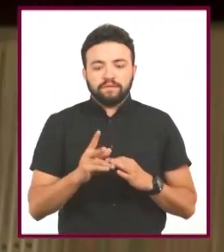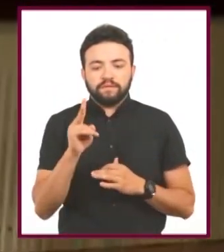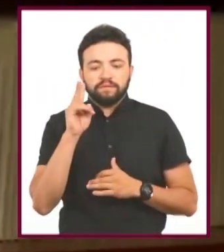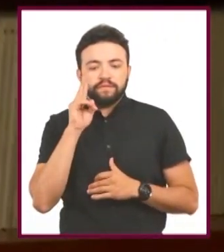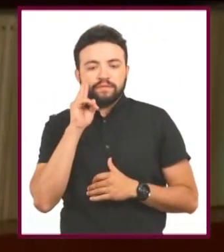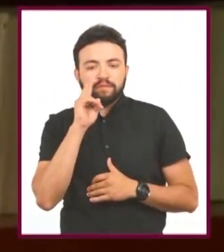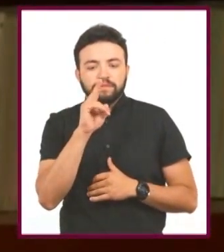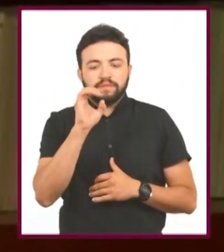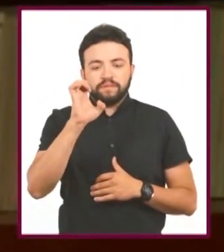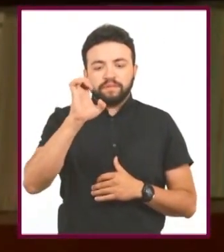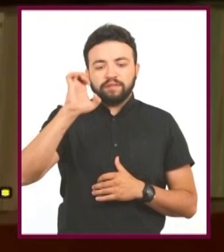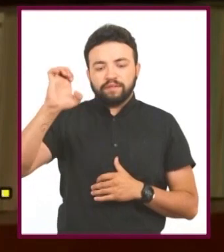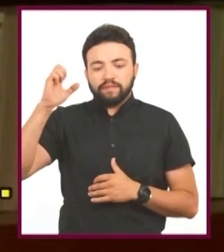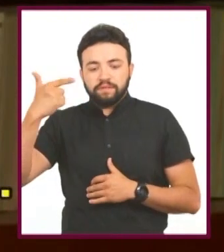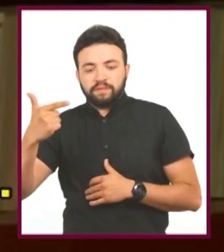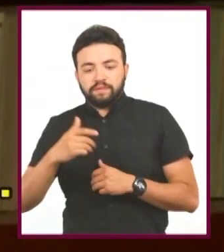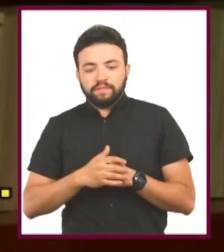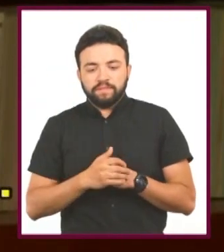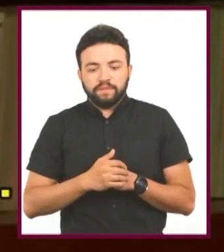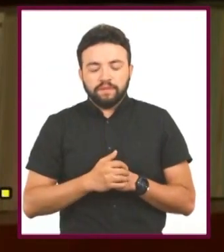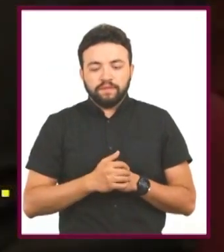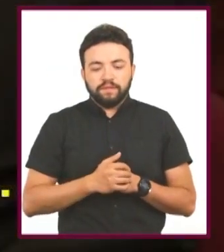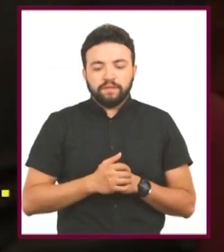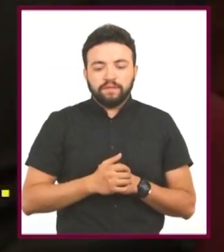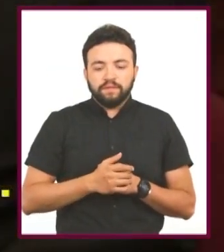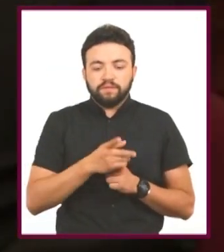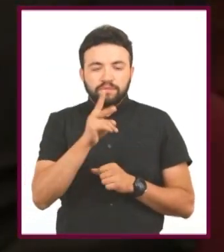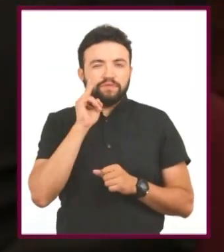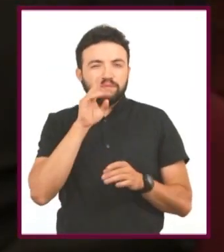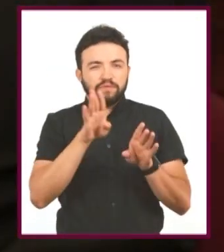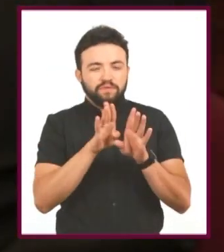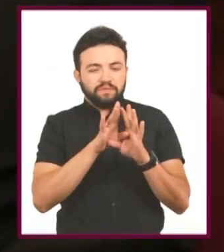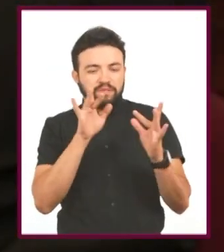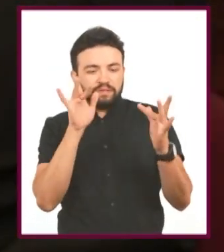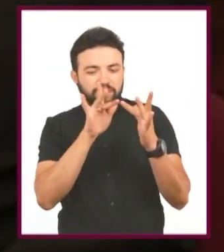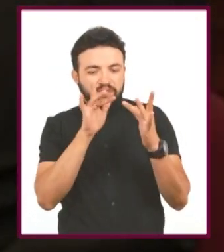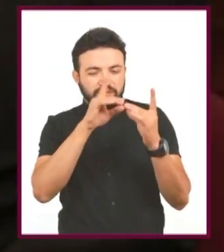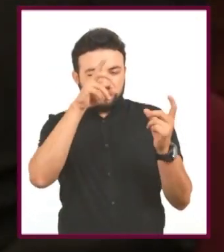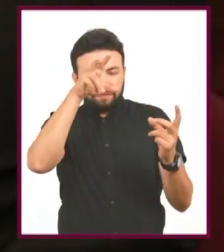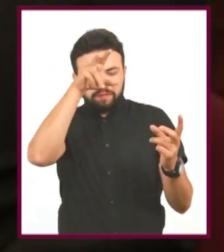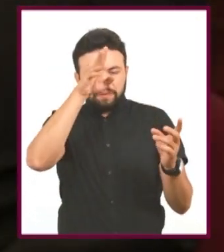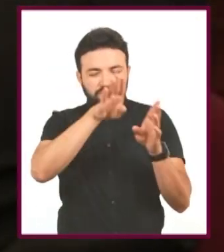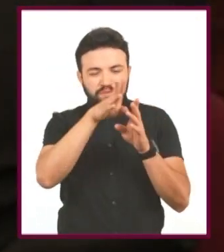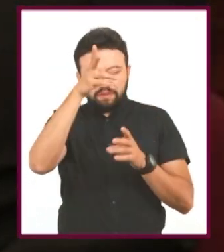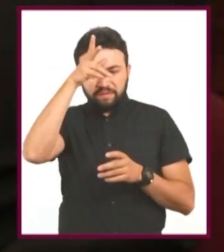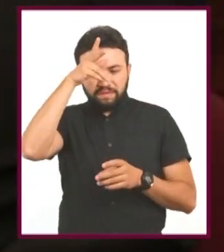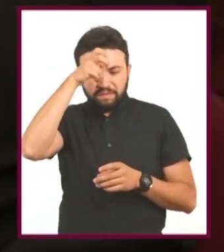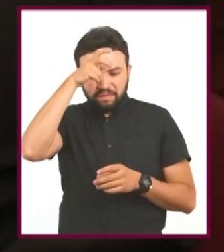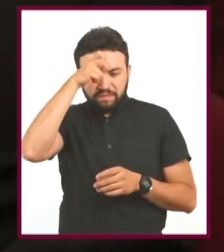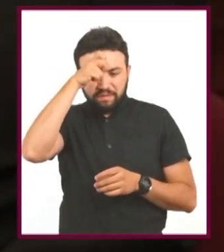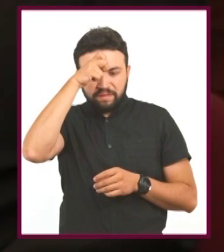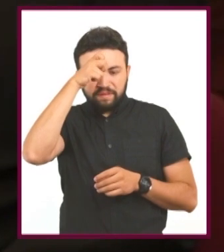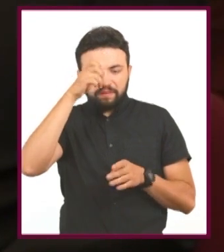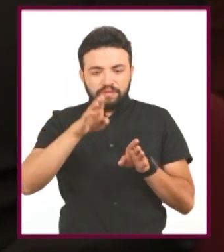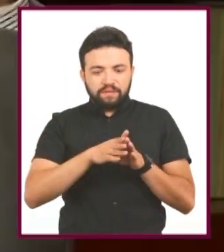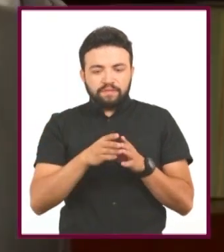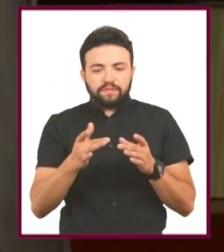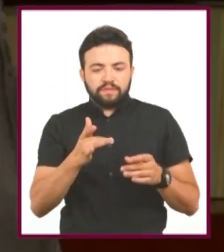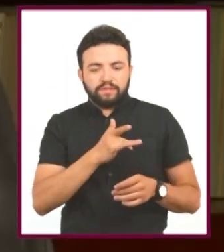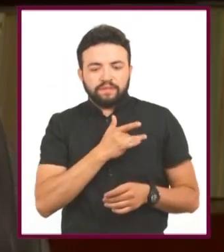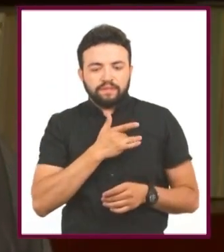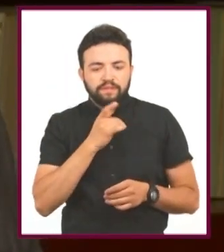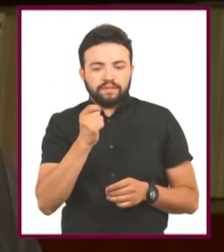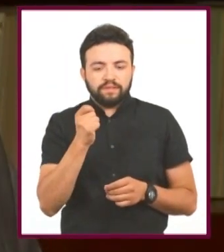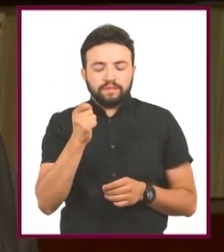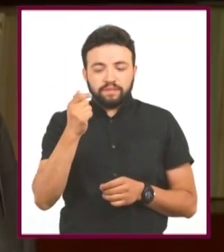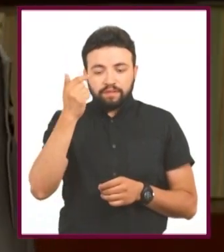them in the raw EEG. And what you see is a frequency around 8 to 10 cycles per second. And that's the frequency of these